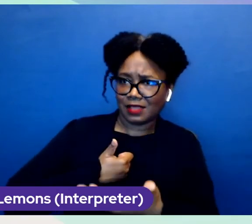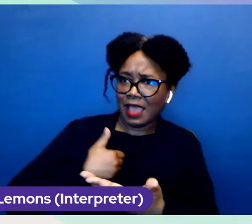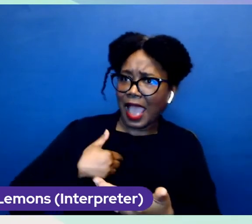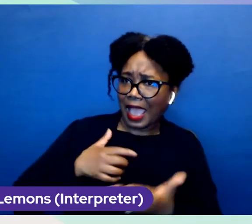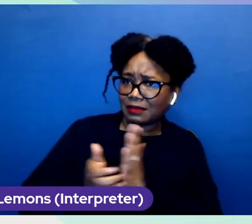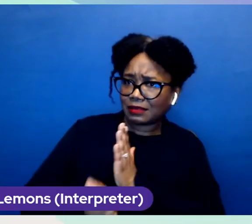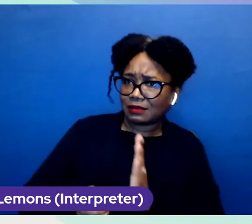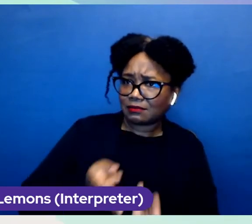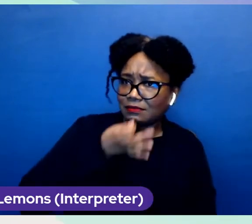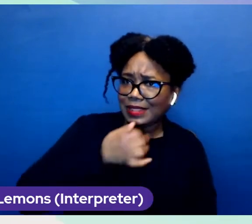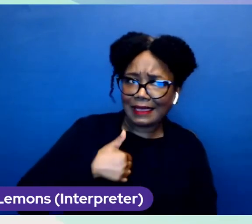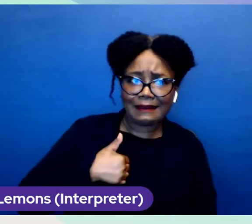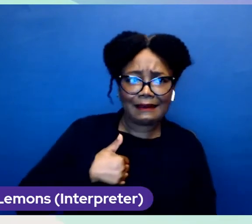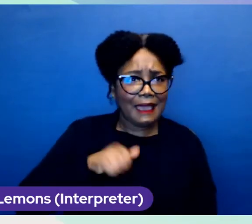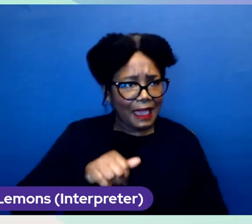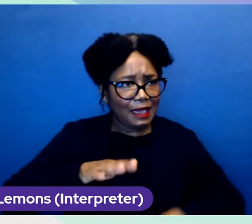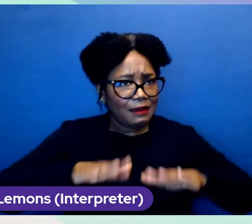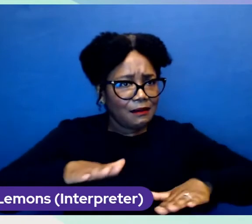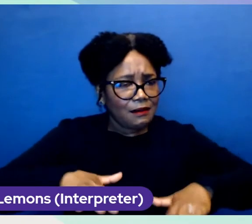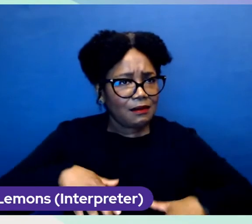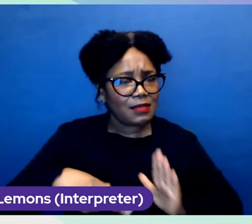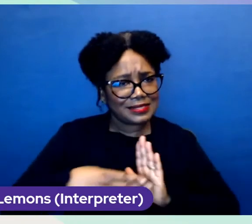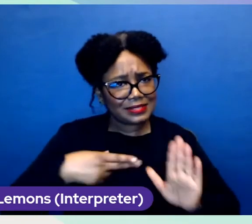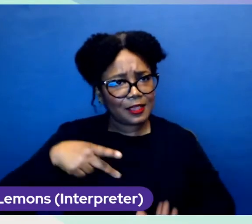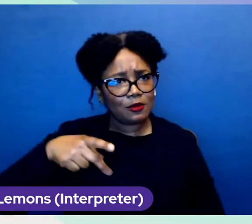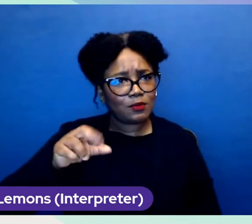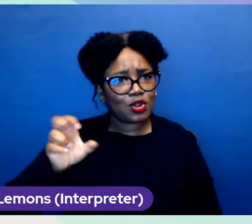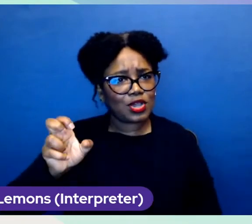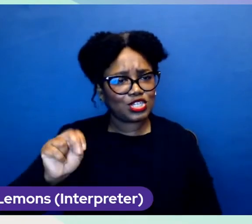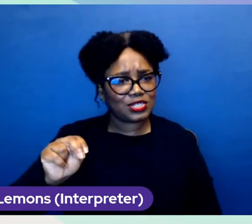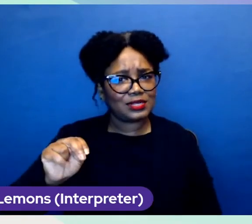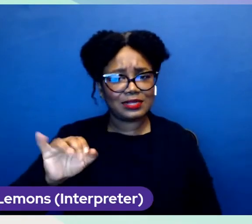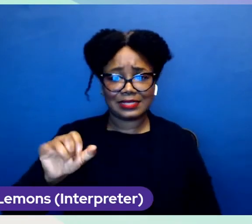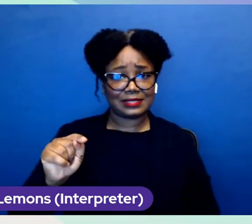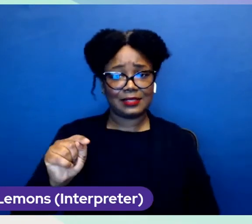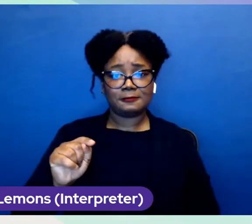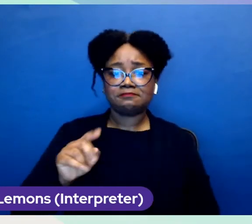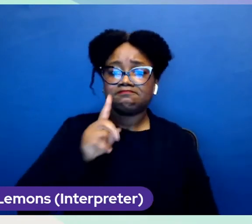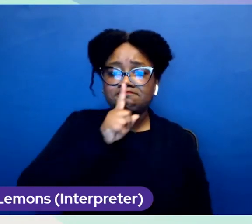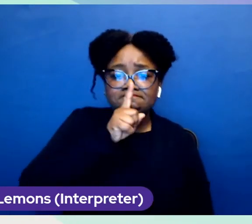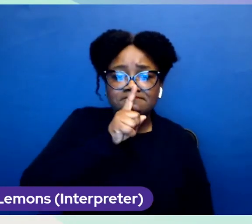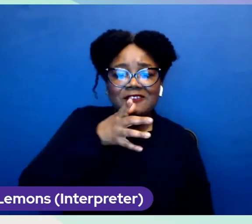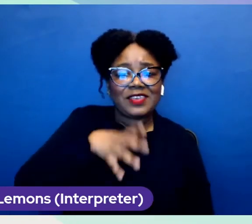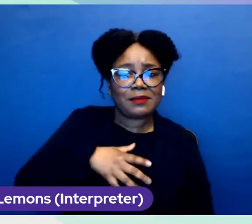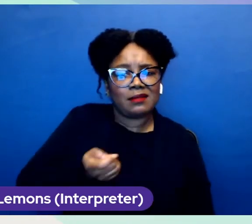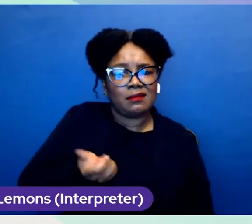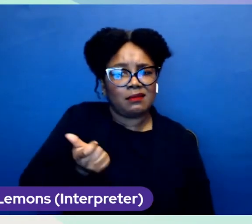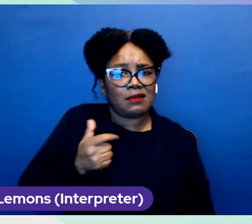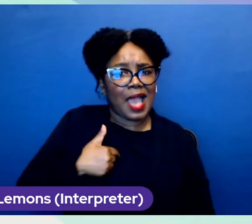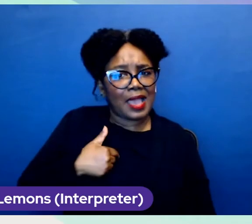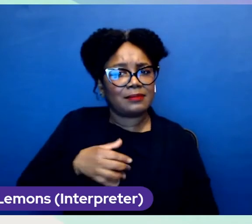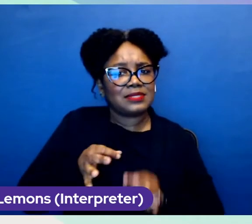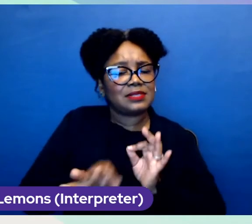I deserve the title percussionist and not female percussionist. And that also, you know, sent me